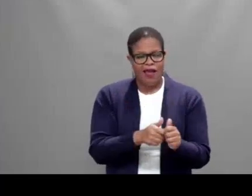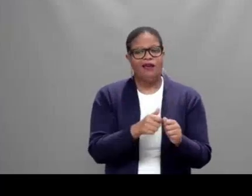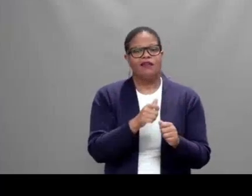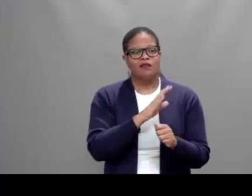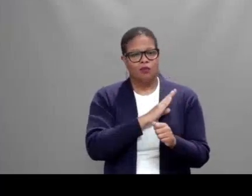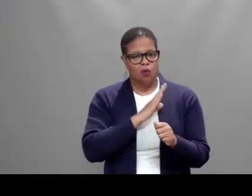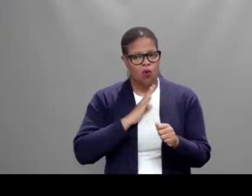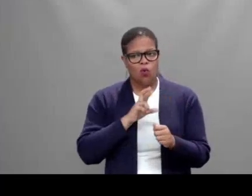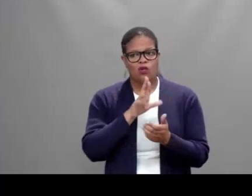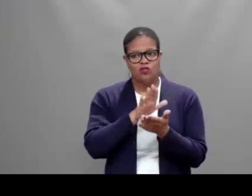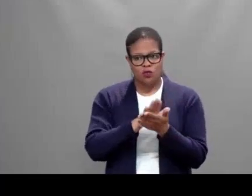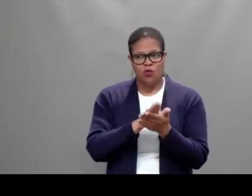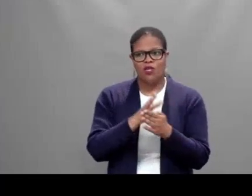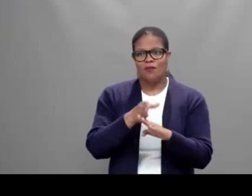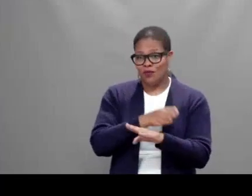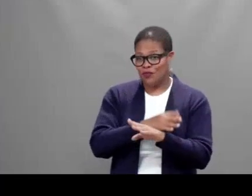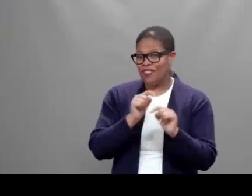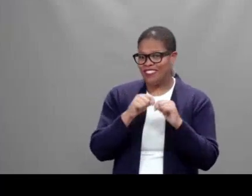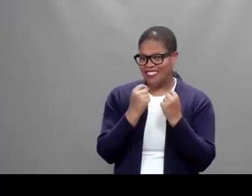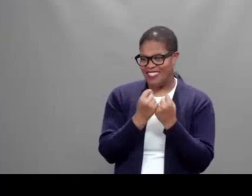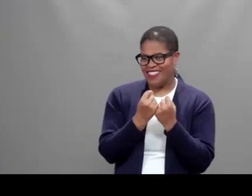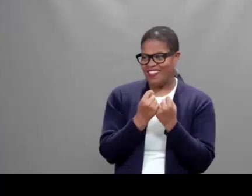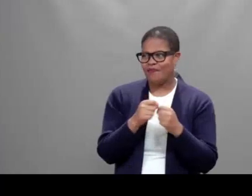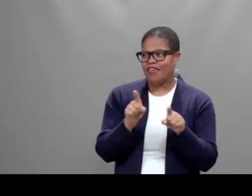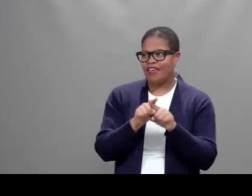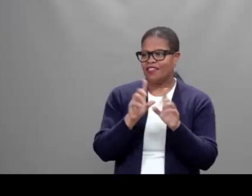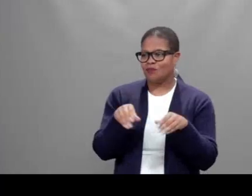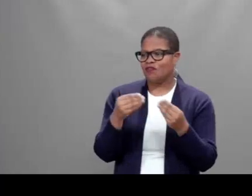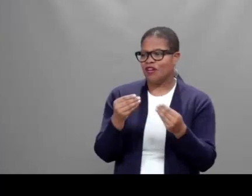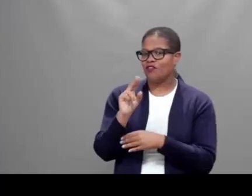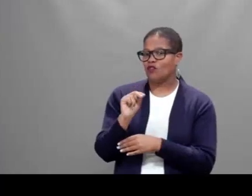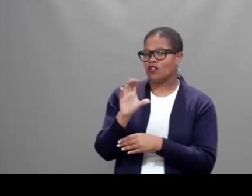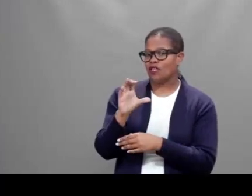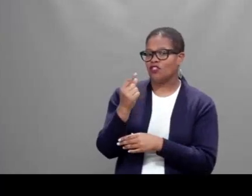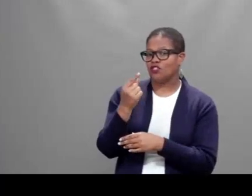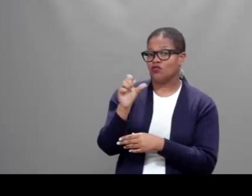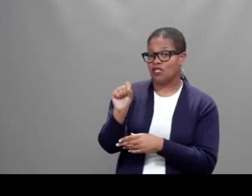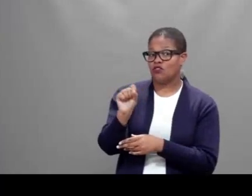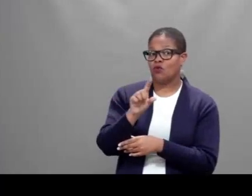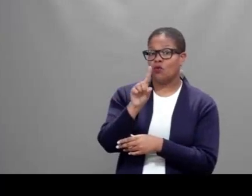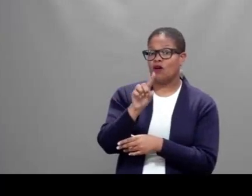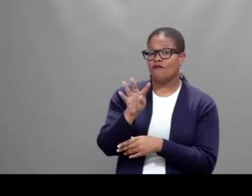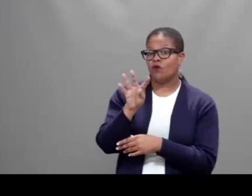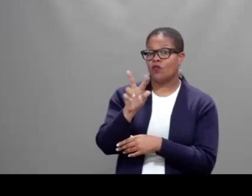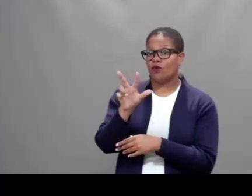or a school improvement team as provided in North Carolina General Statute